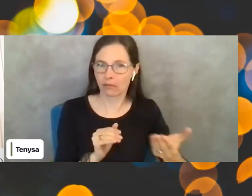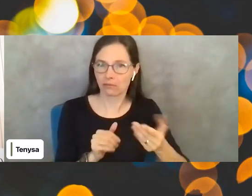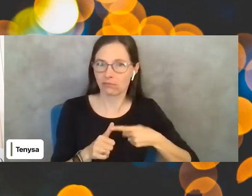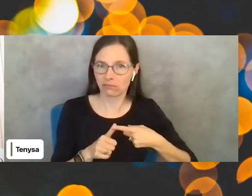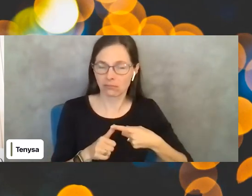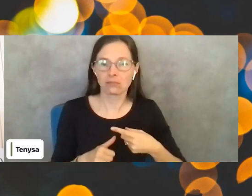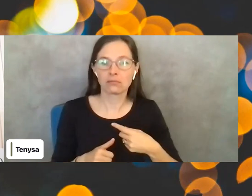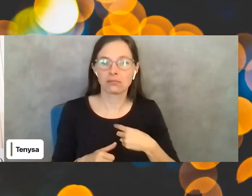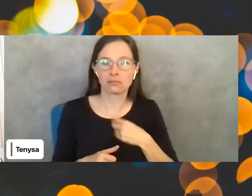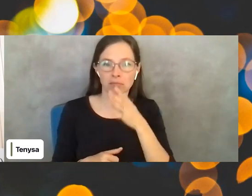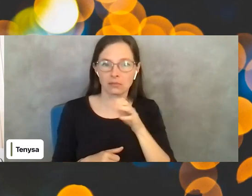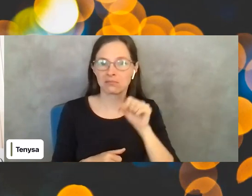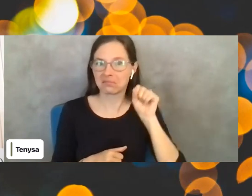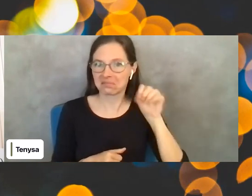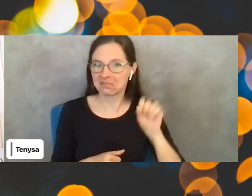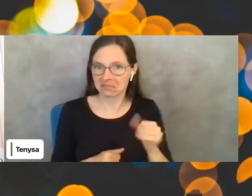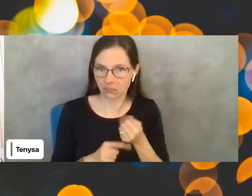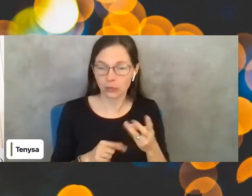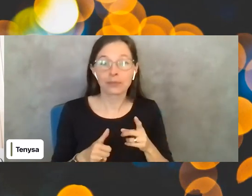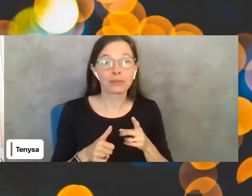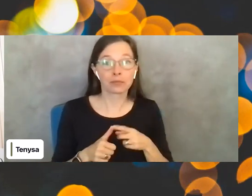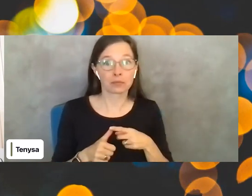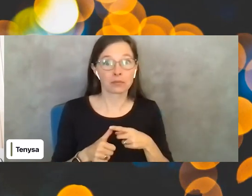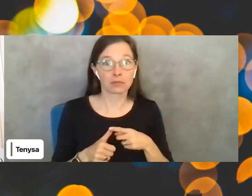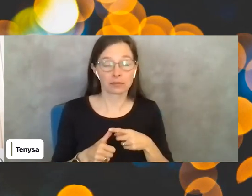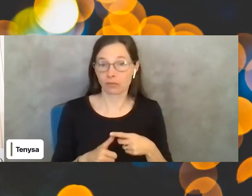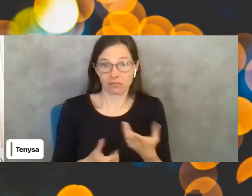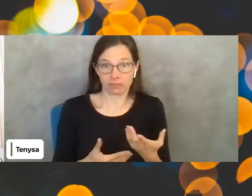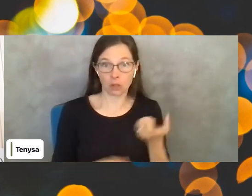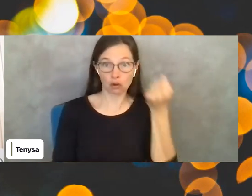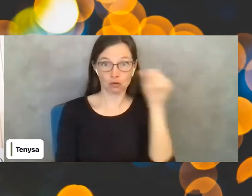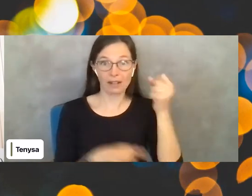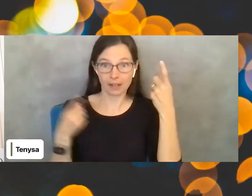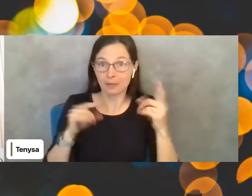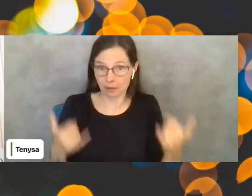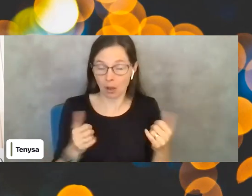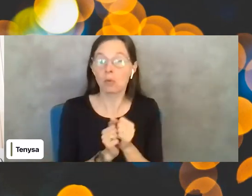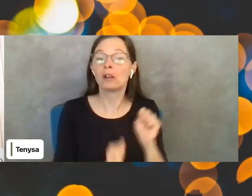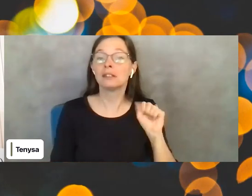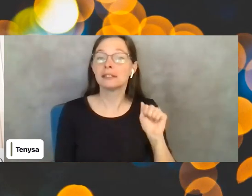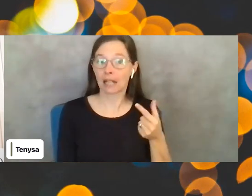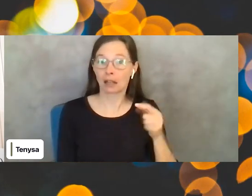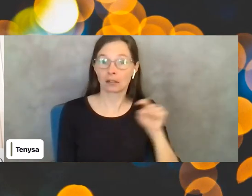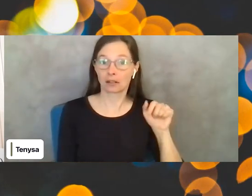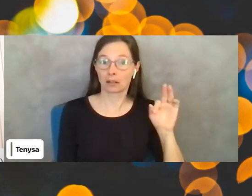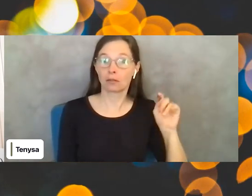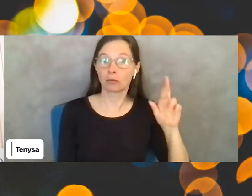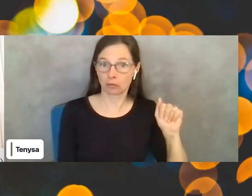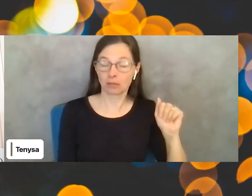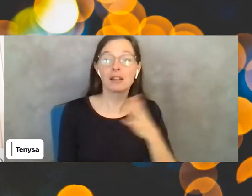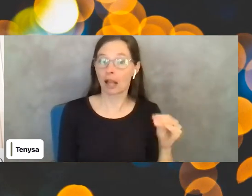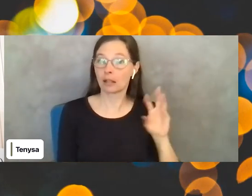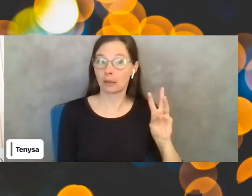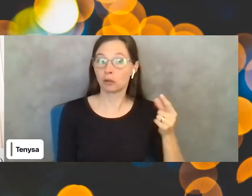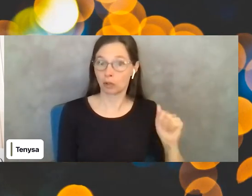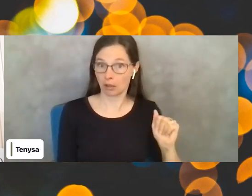going to hit those real quick. There is a strike happening with SAG-AFTRA and the WGA right now. Those guidelines